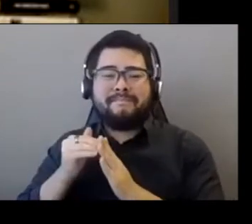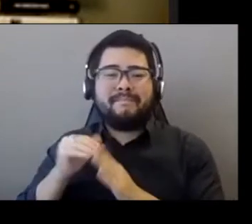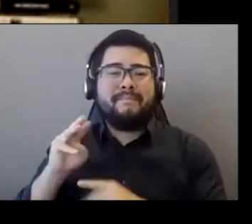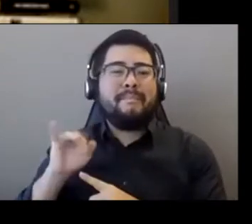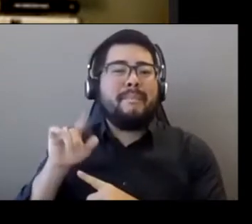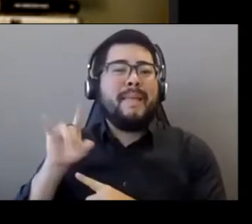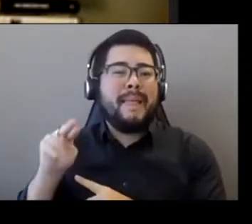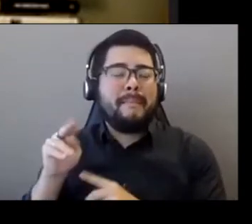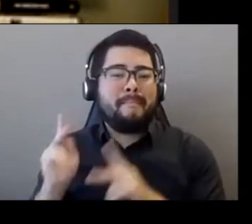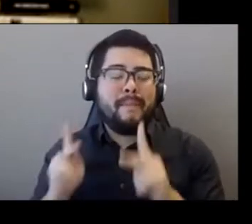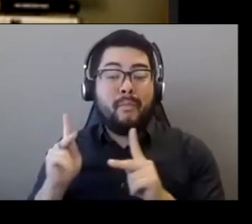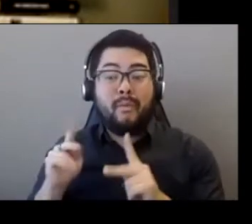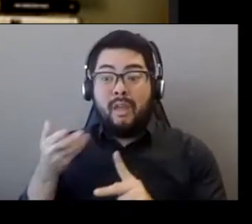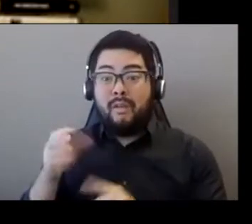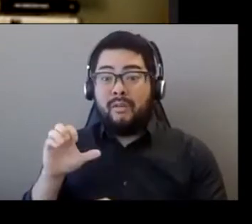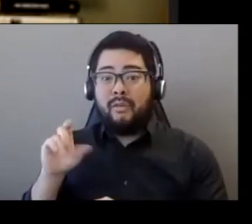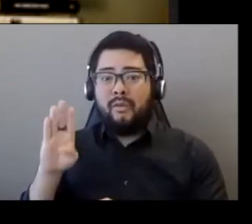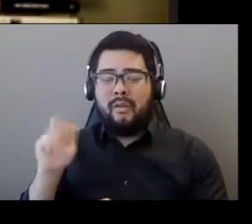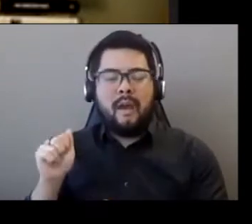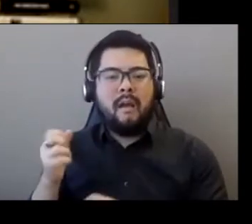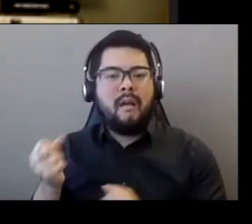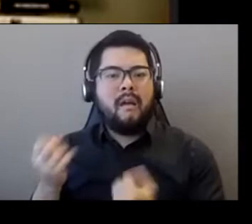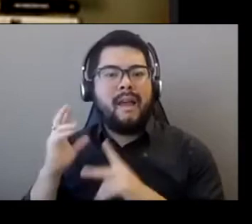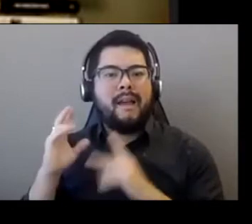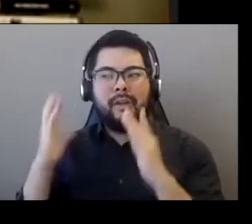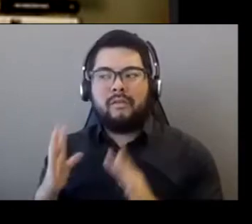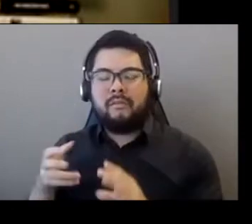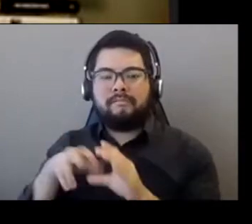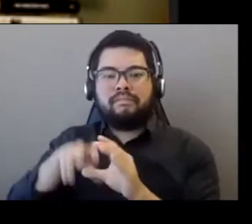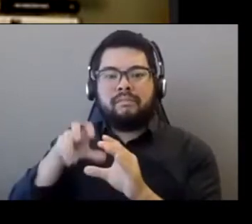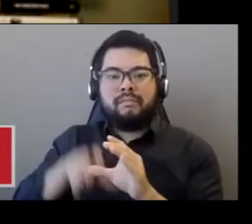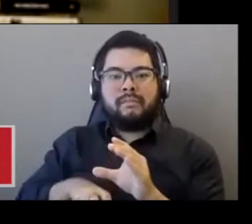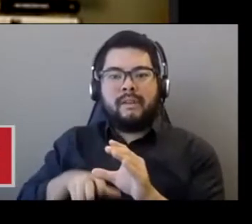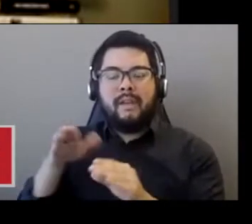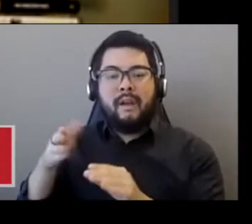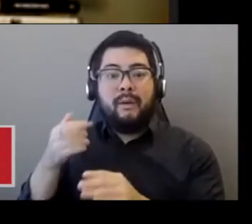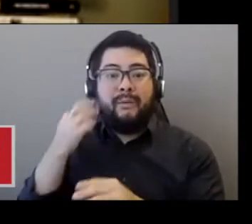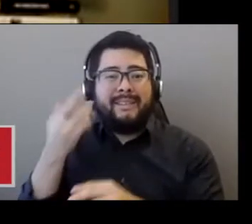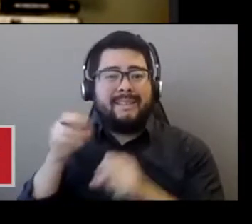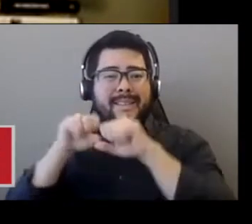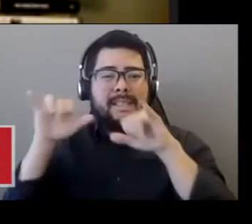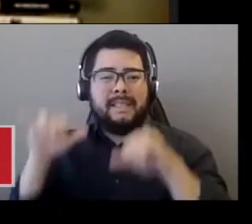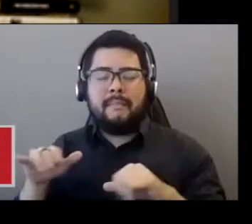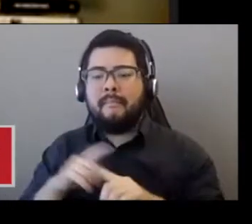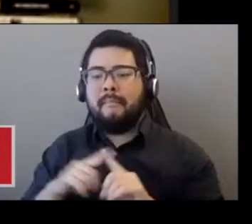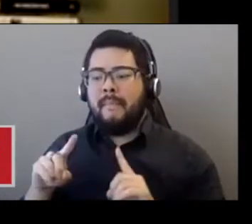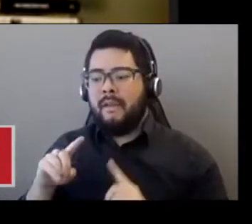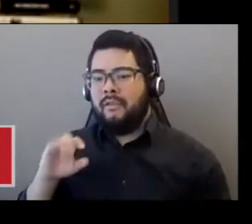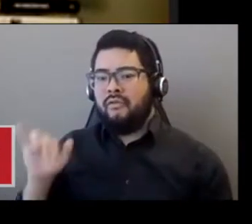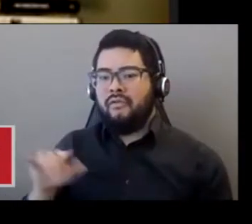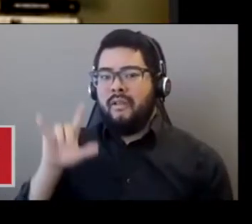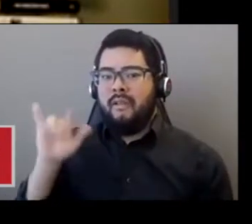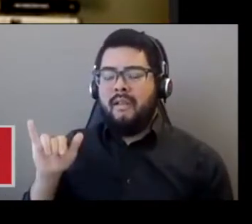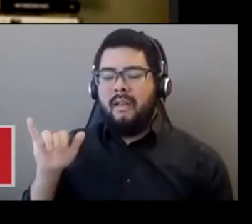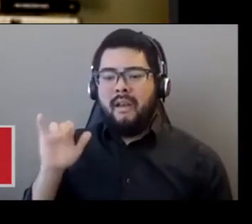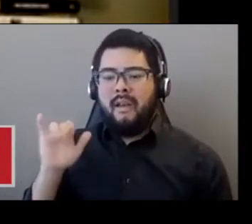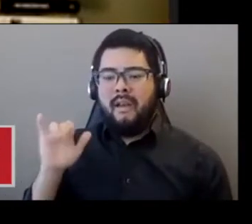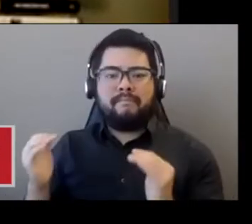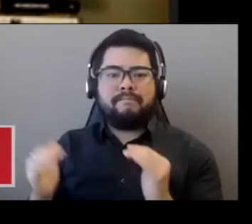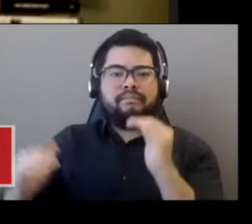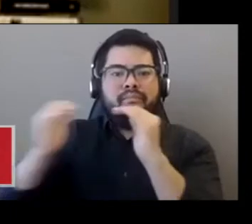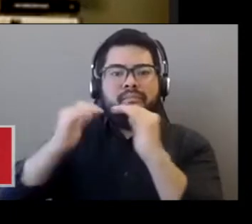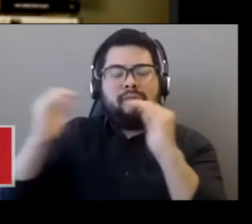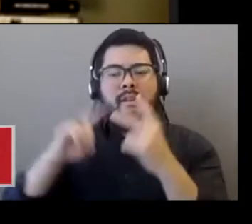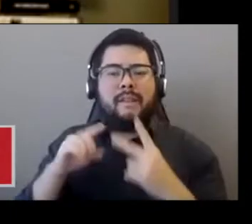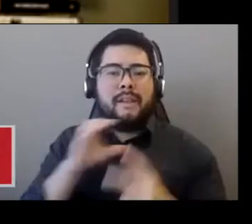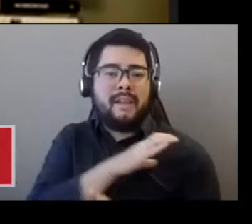country at the revolution. What the Cuban 26 July movement and then the, you know, committee to defend the revolution